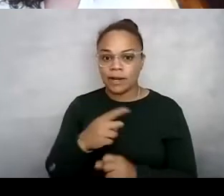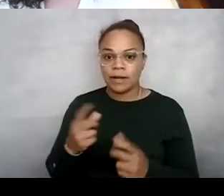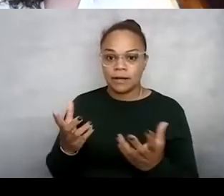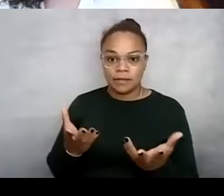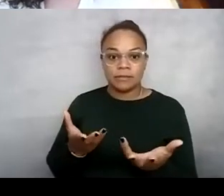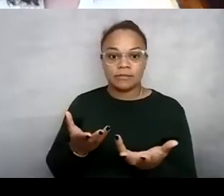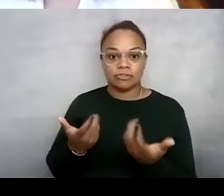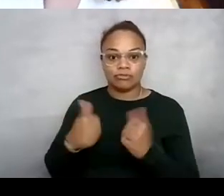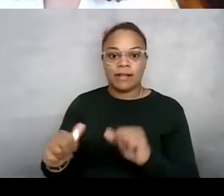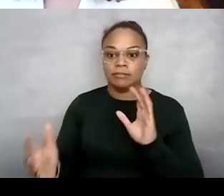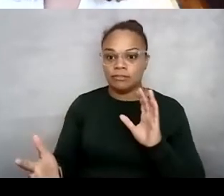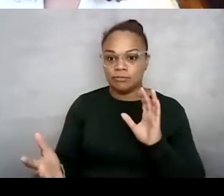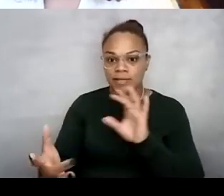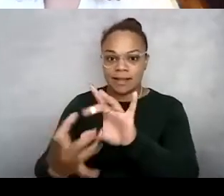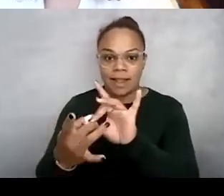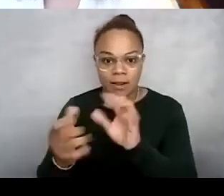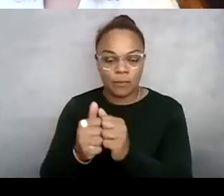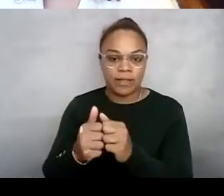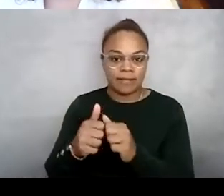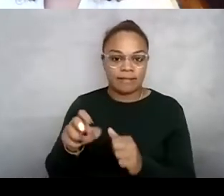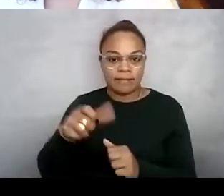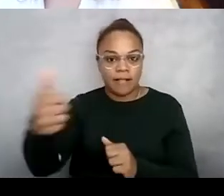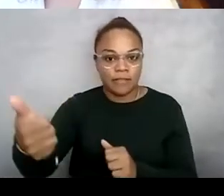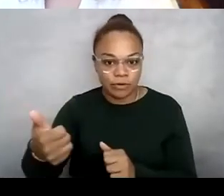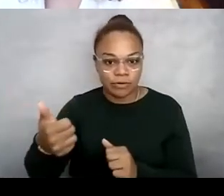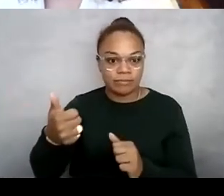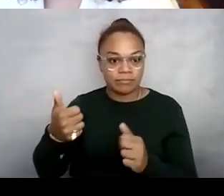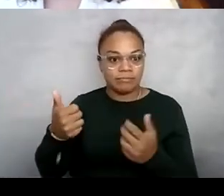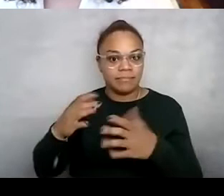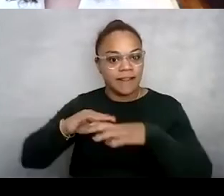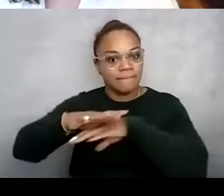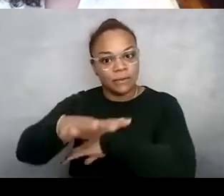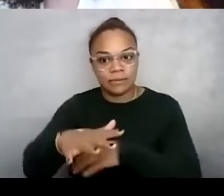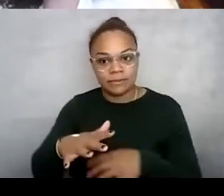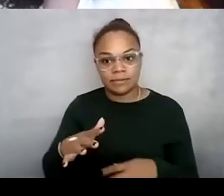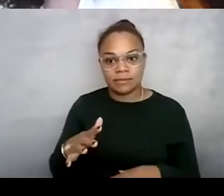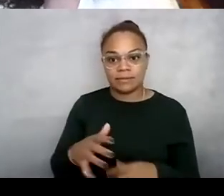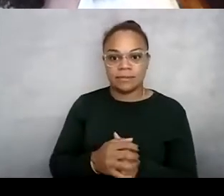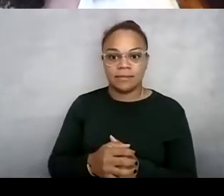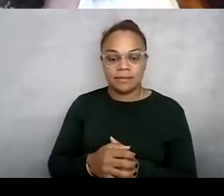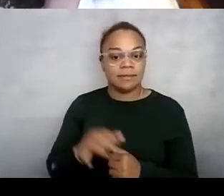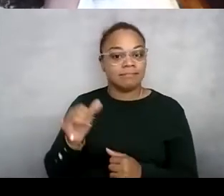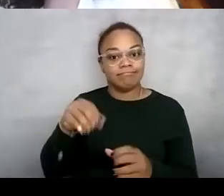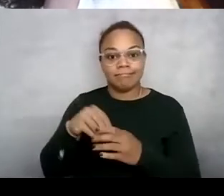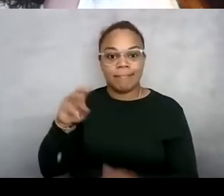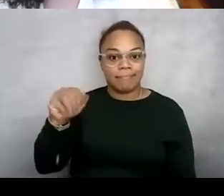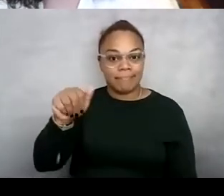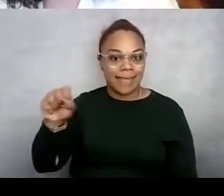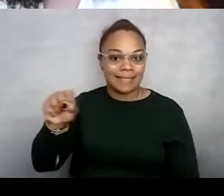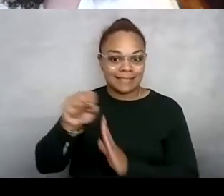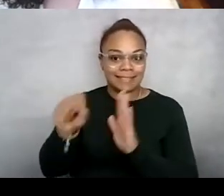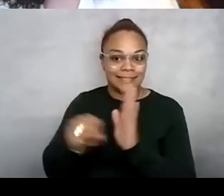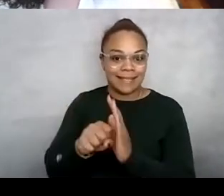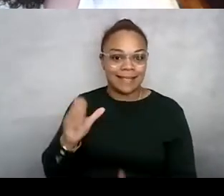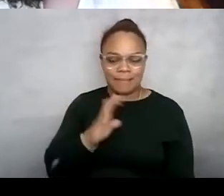of influence. Oh, it was on this call, the guy from Worcester. I'm on the Mass State Committee, so I totally got to